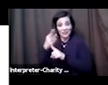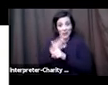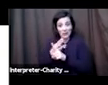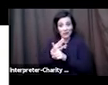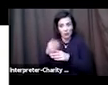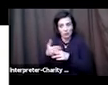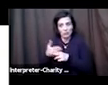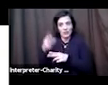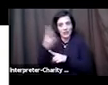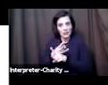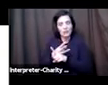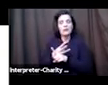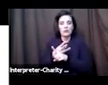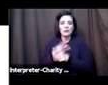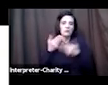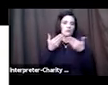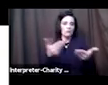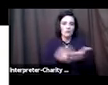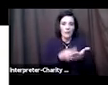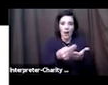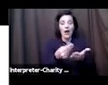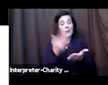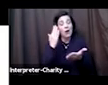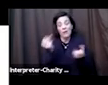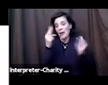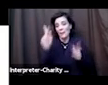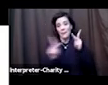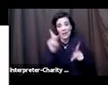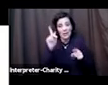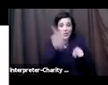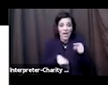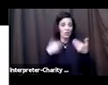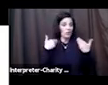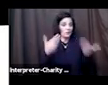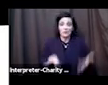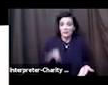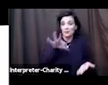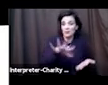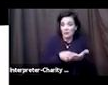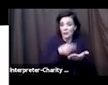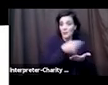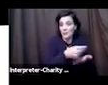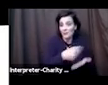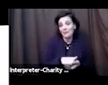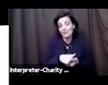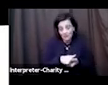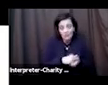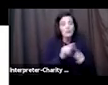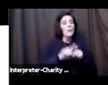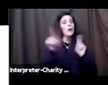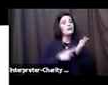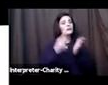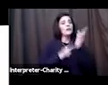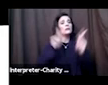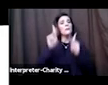I know that that's not the case, that people can buy things outright. I think sometimes though that people think that they